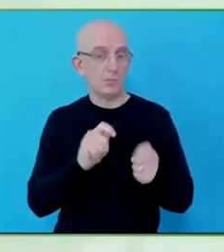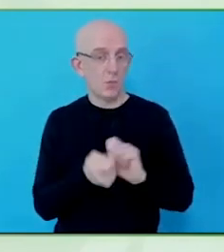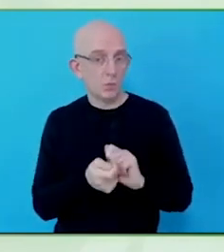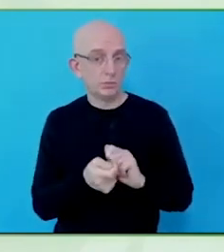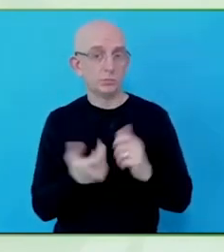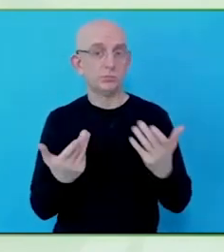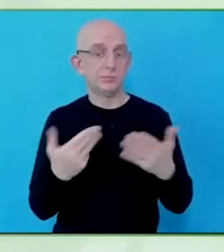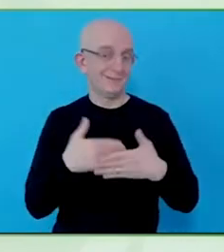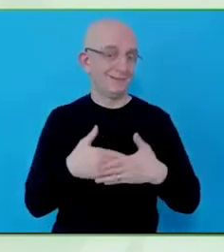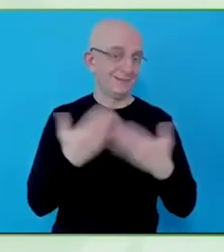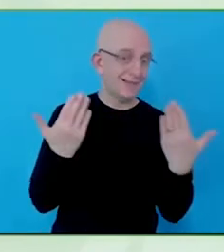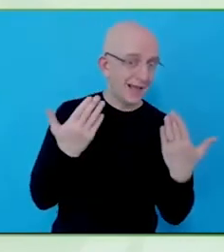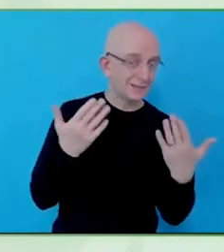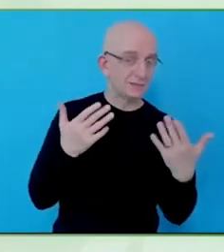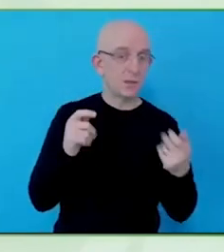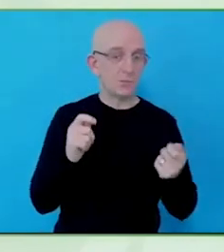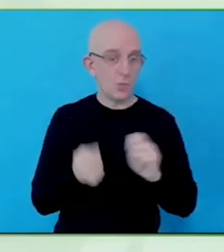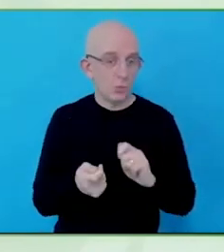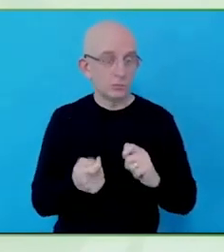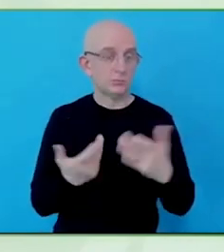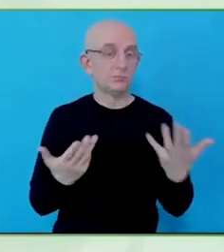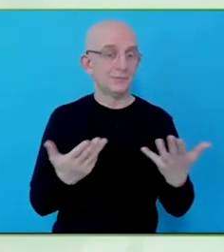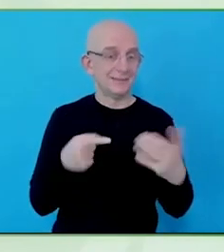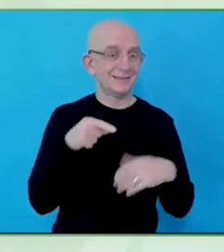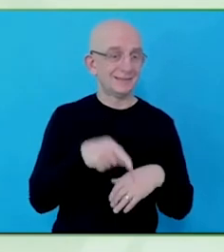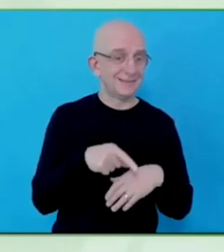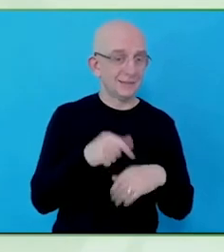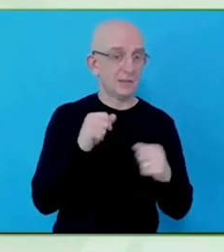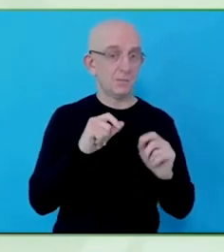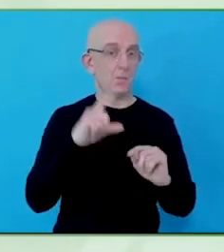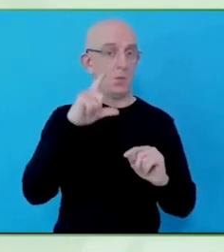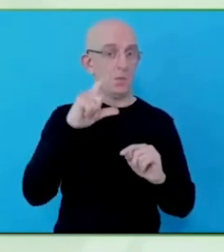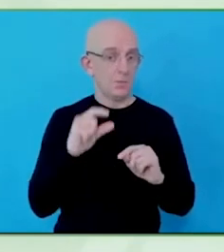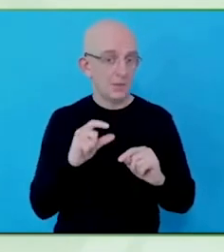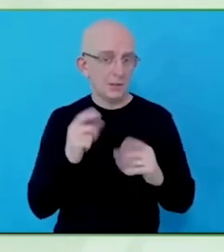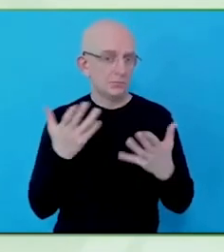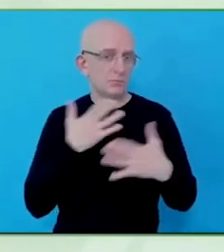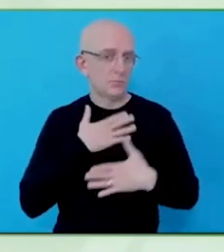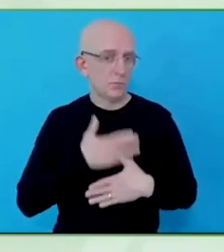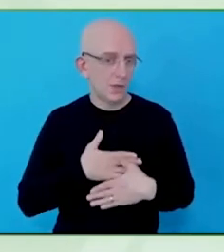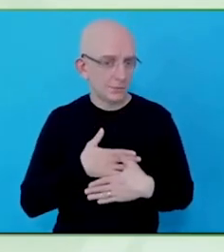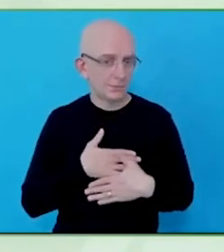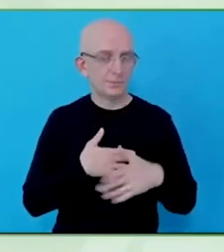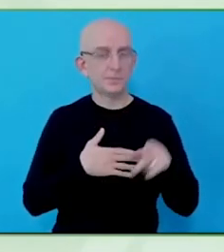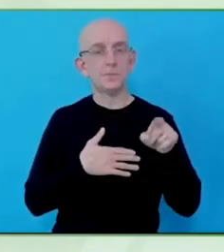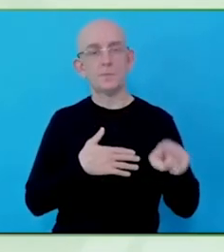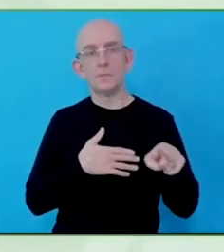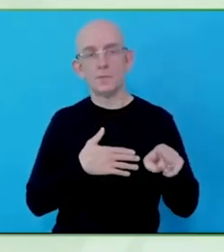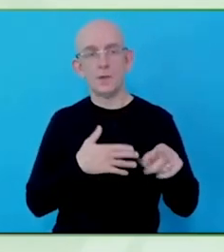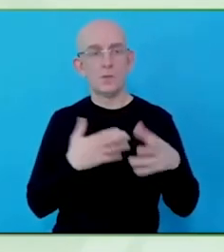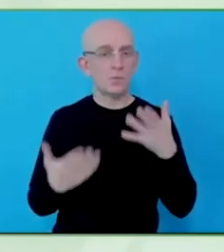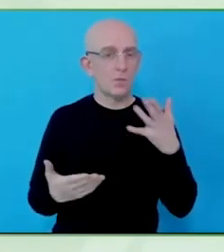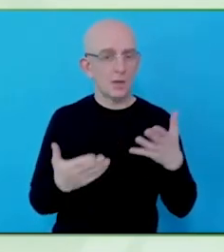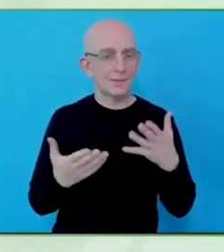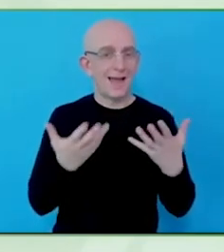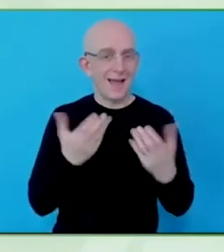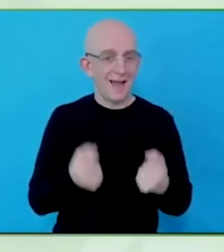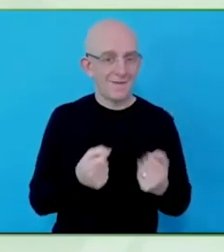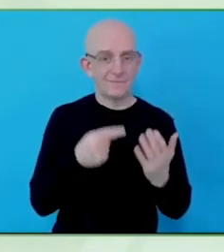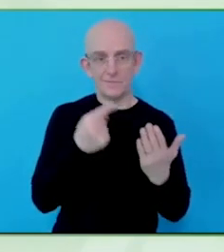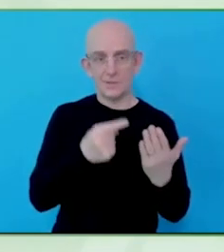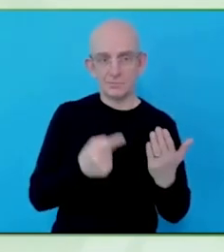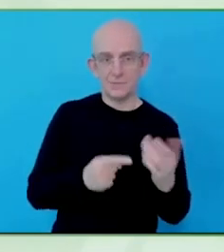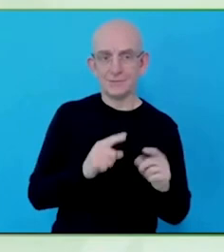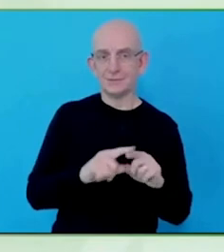are available. Offering more paths to enable accessibility doesn't stop, doesn't block any path.